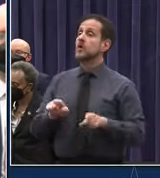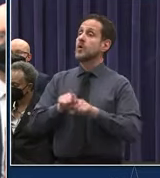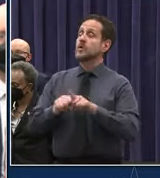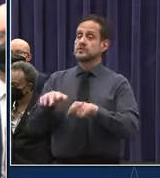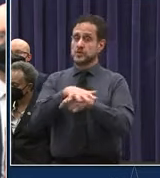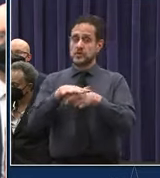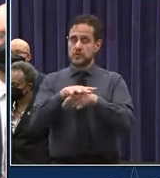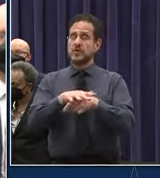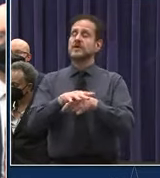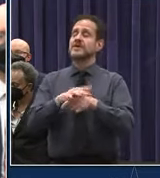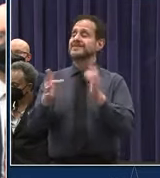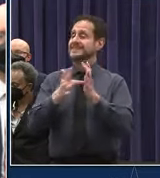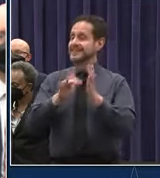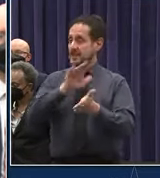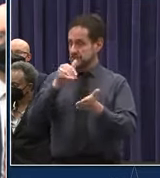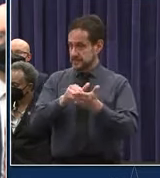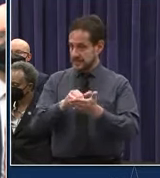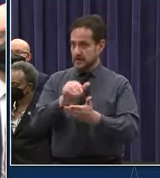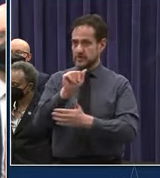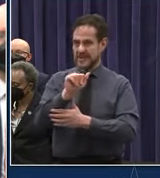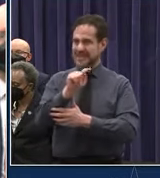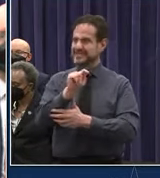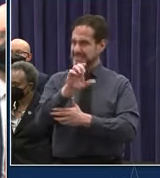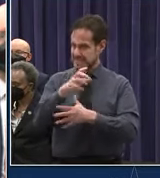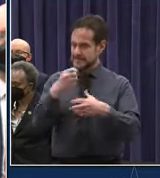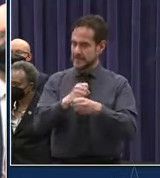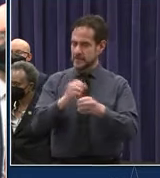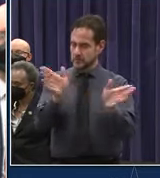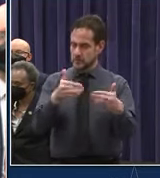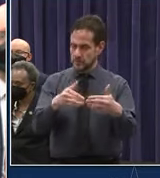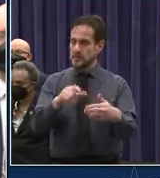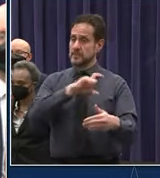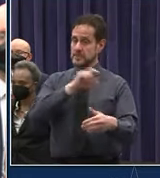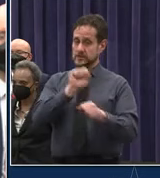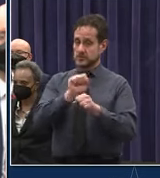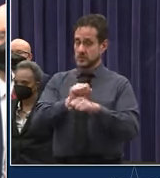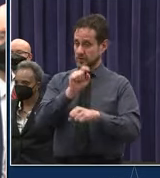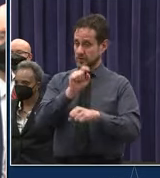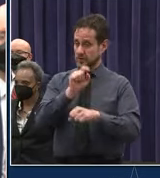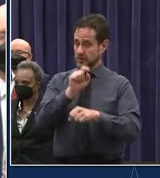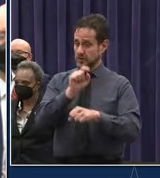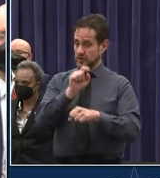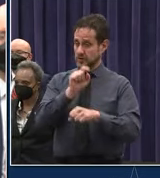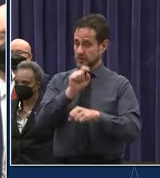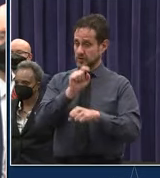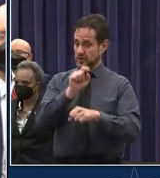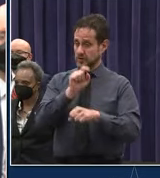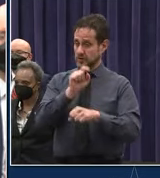our ATC rooms, and all of the officers who work there. In addition, our home homicide